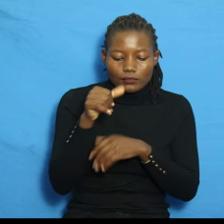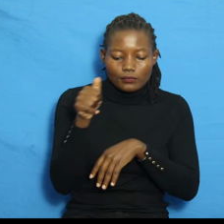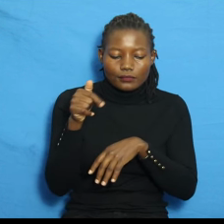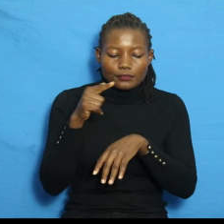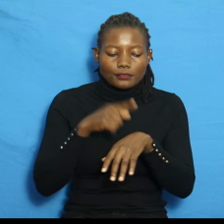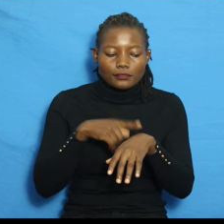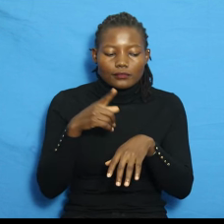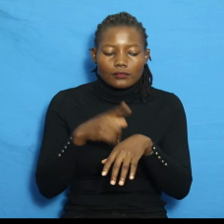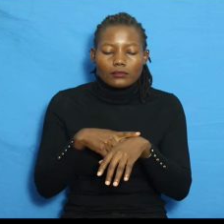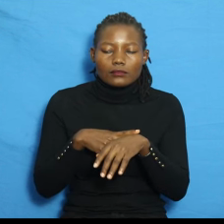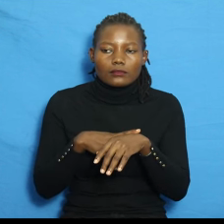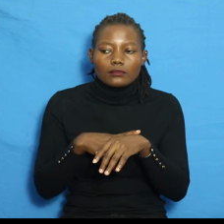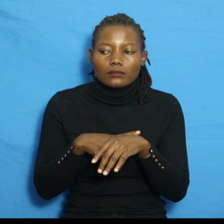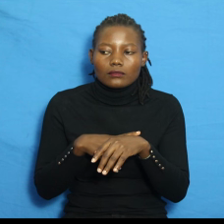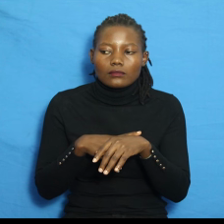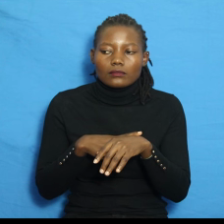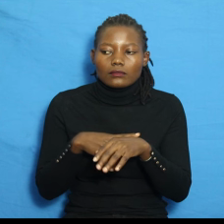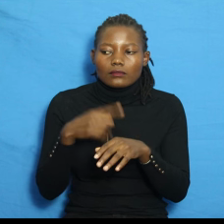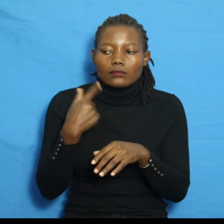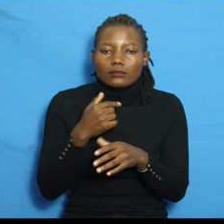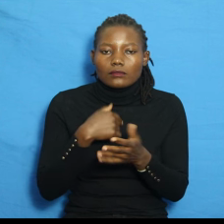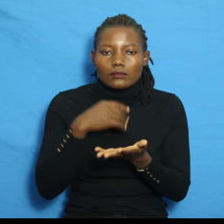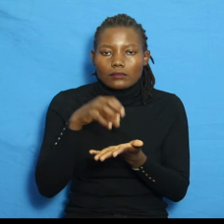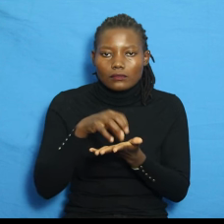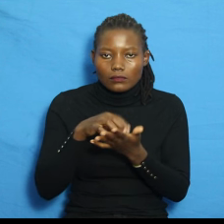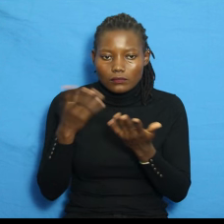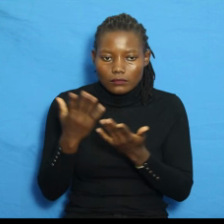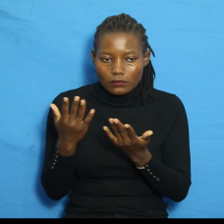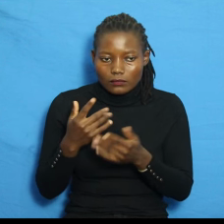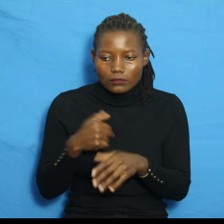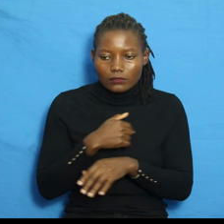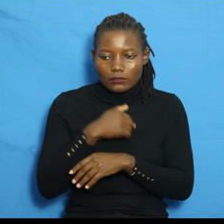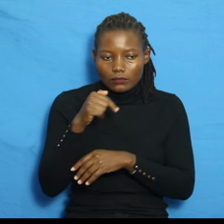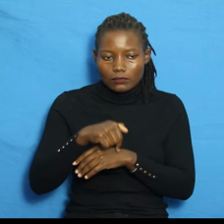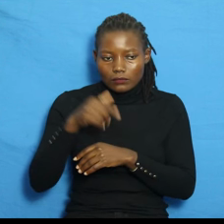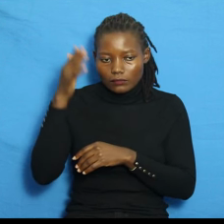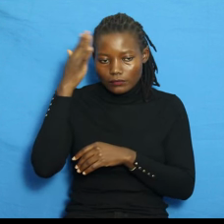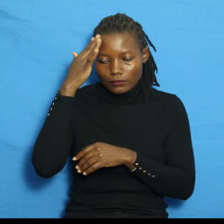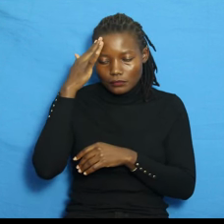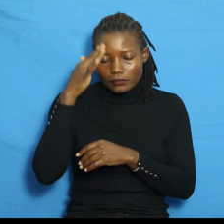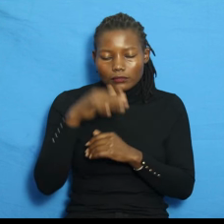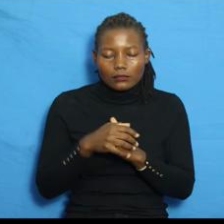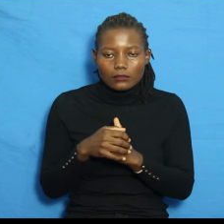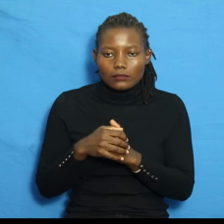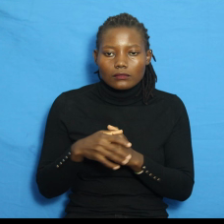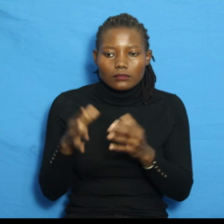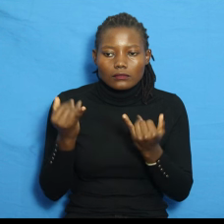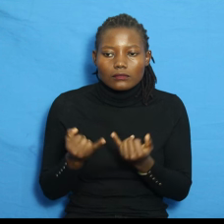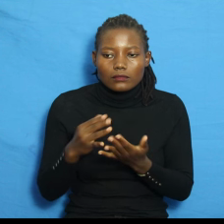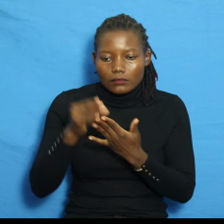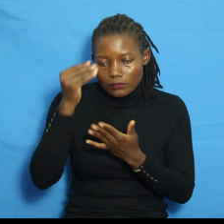be assumed to be not negligible, but there are situations where you must take into account